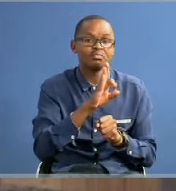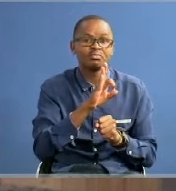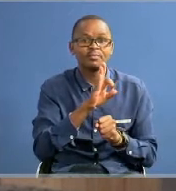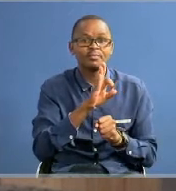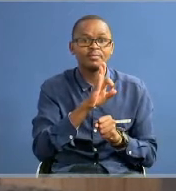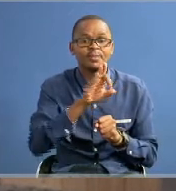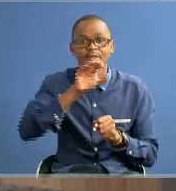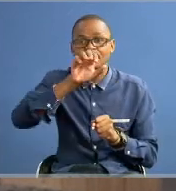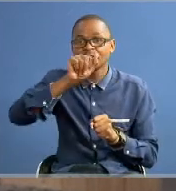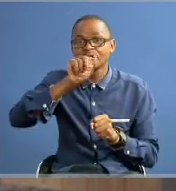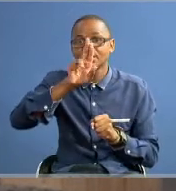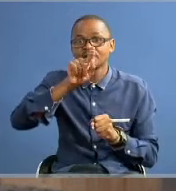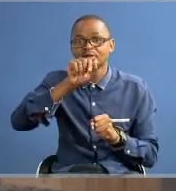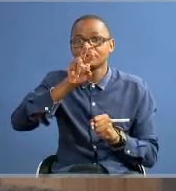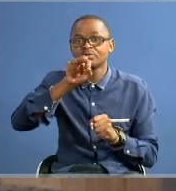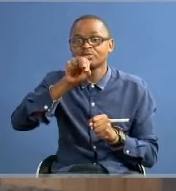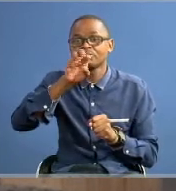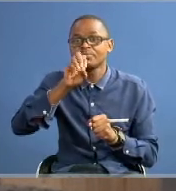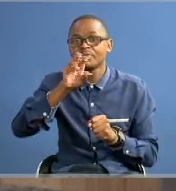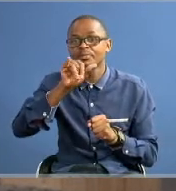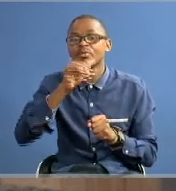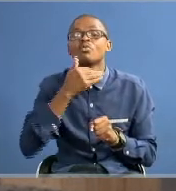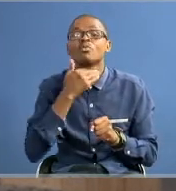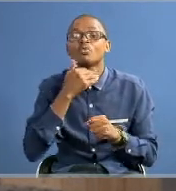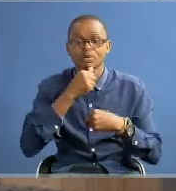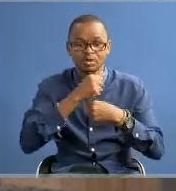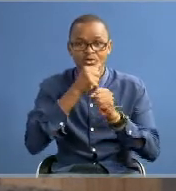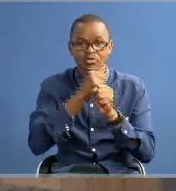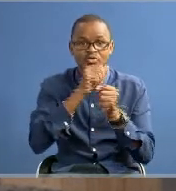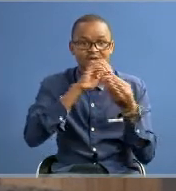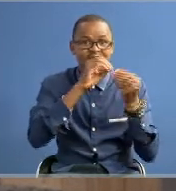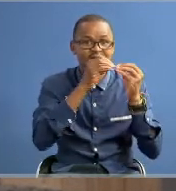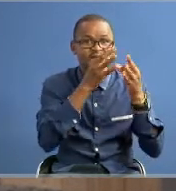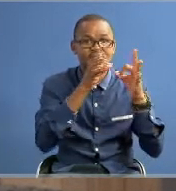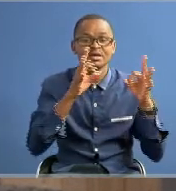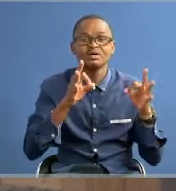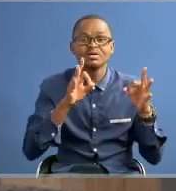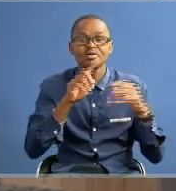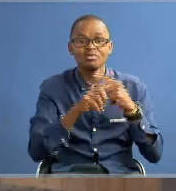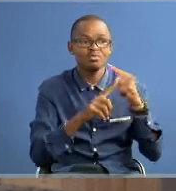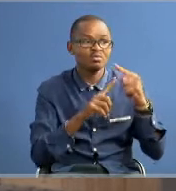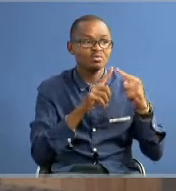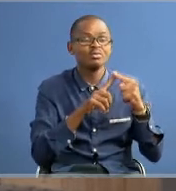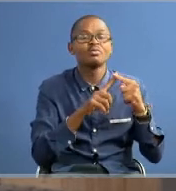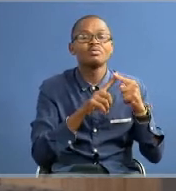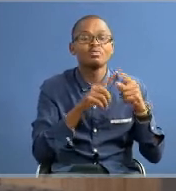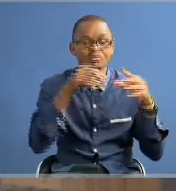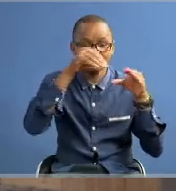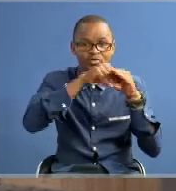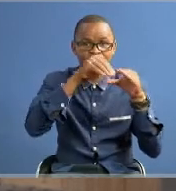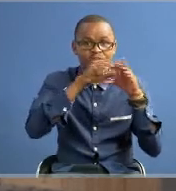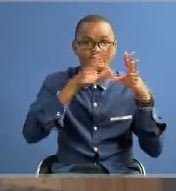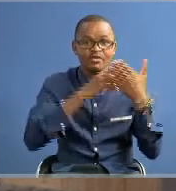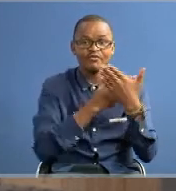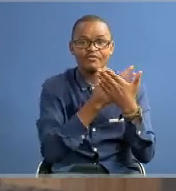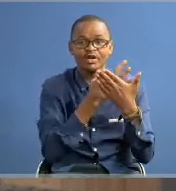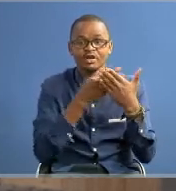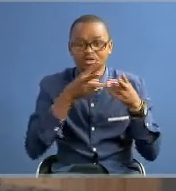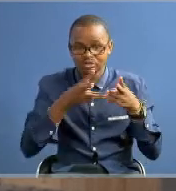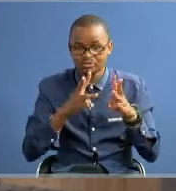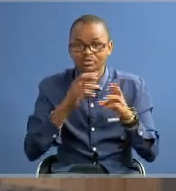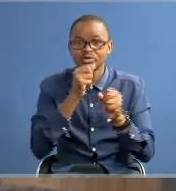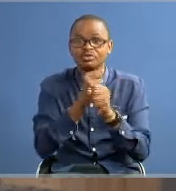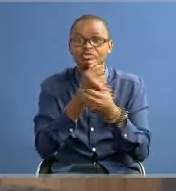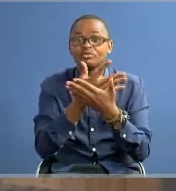some form of autonomy to do what we want, whether or not it's within the creative freedom, whether or not it's within the financial spectrum of doing